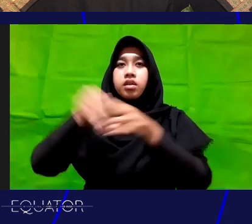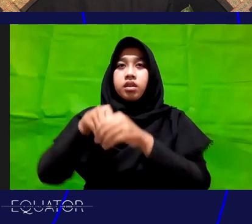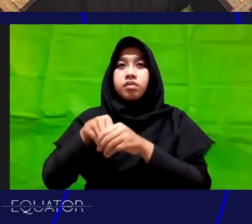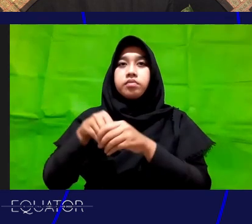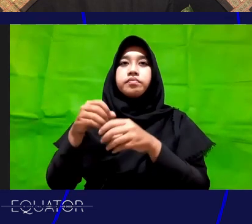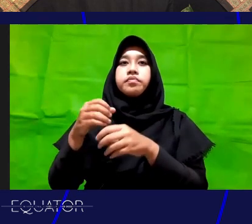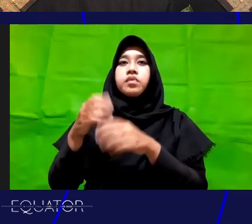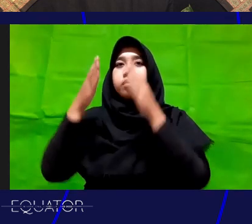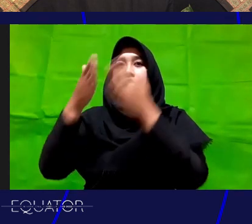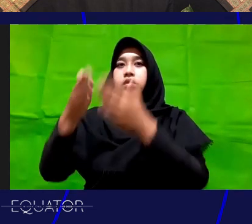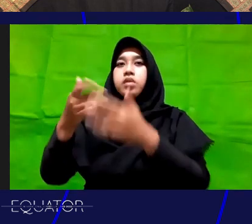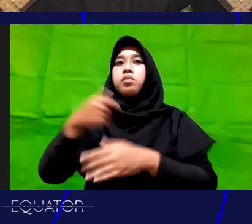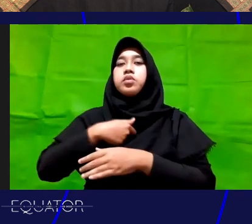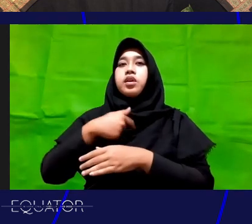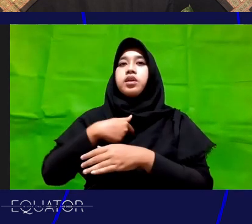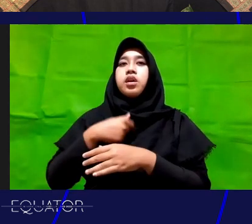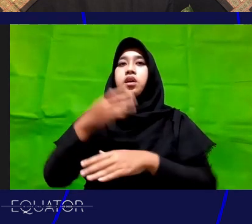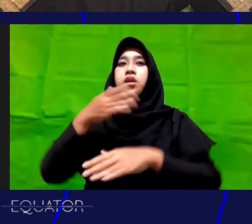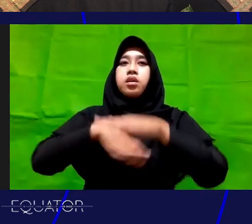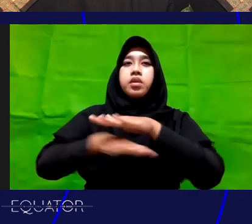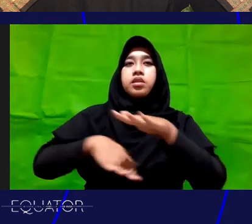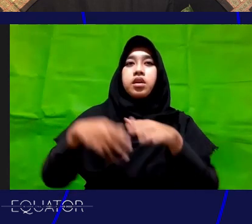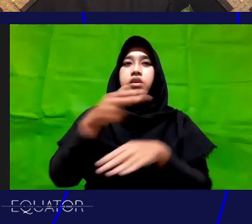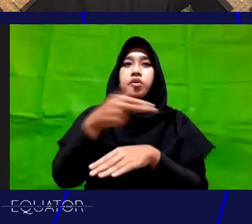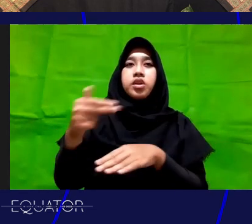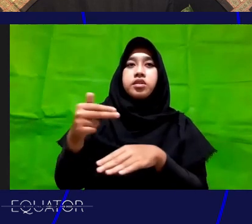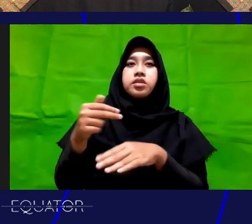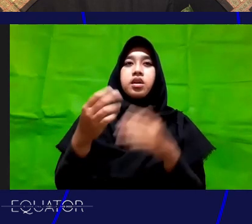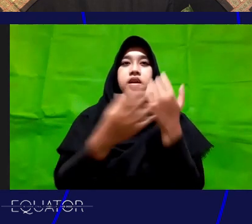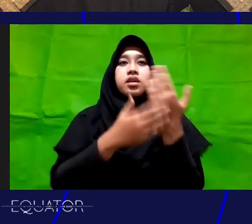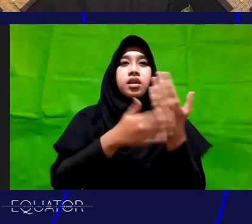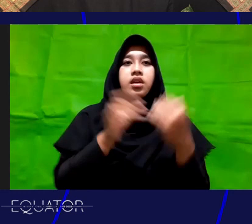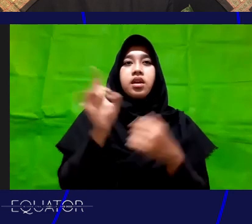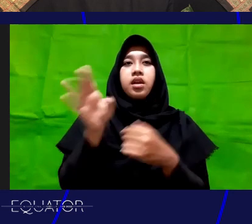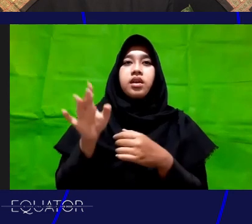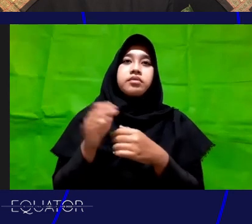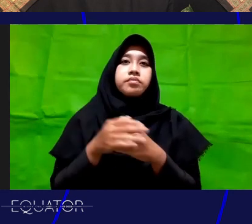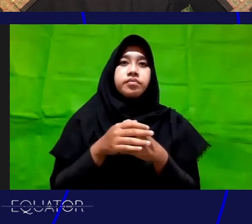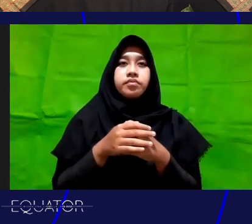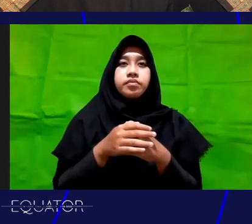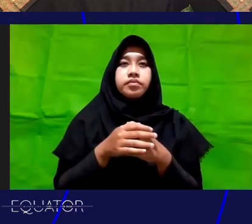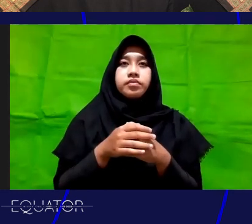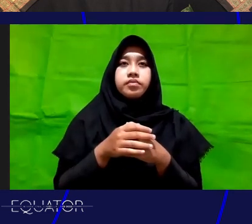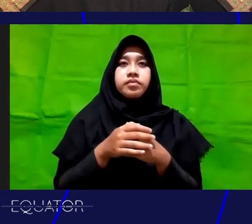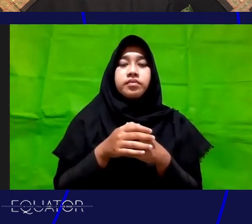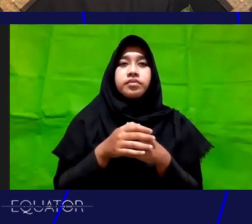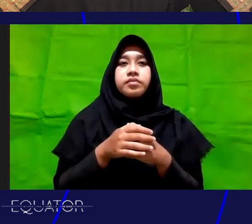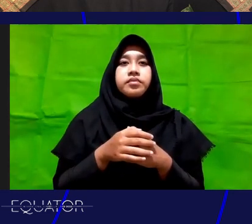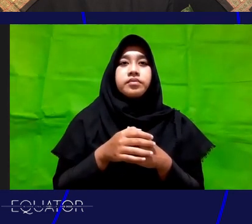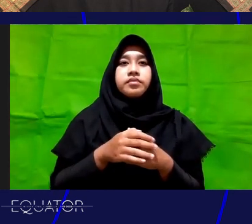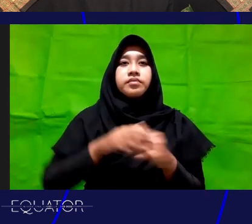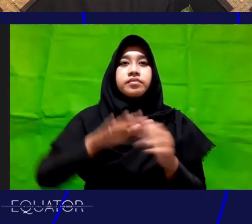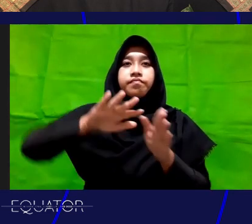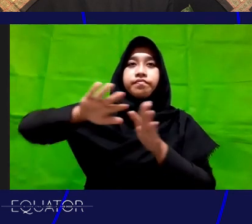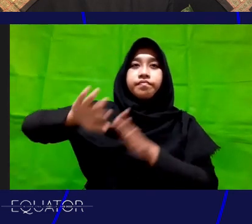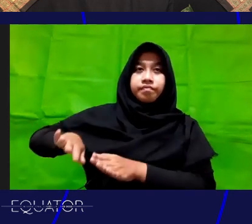me is it how can bridges to be made without this global north?